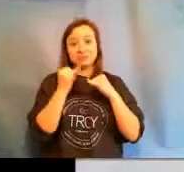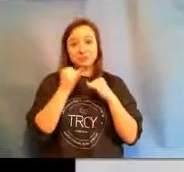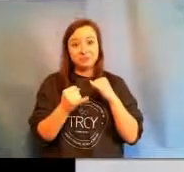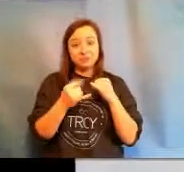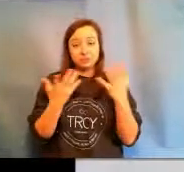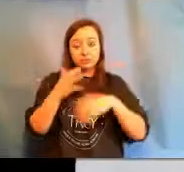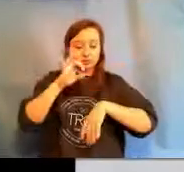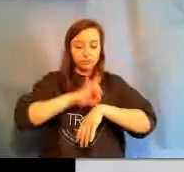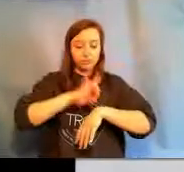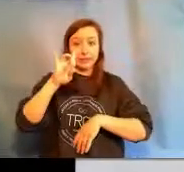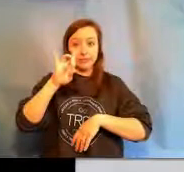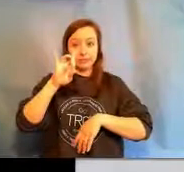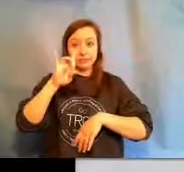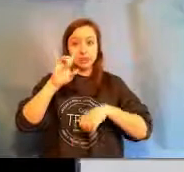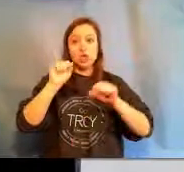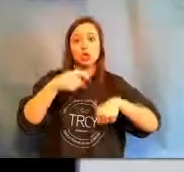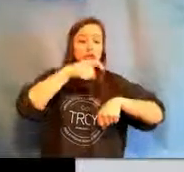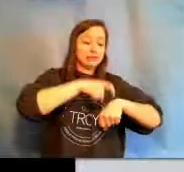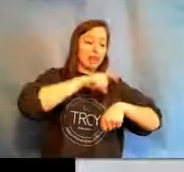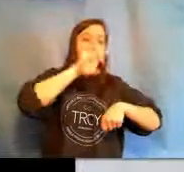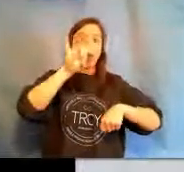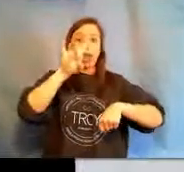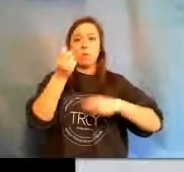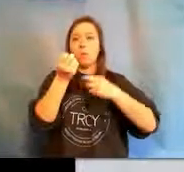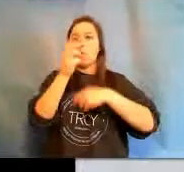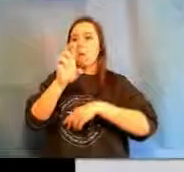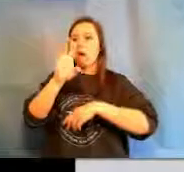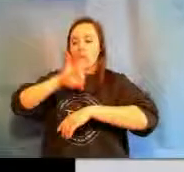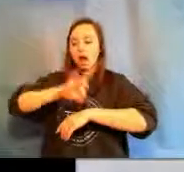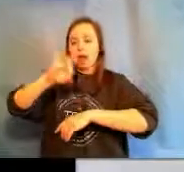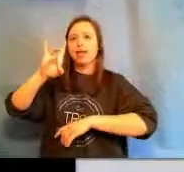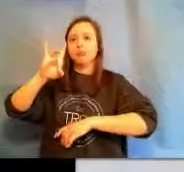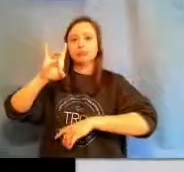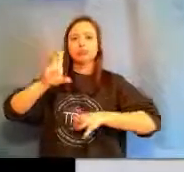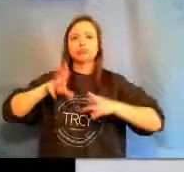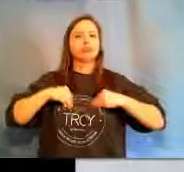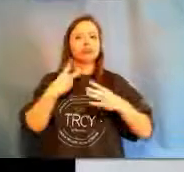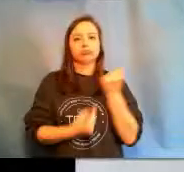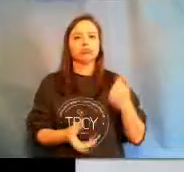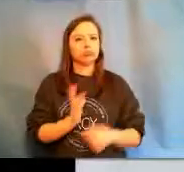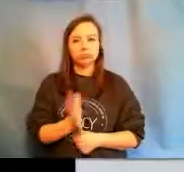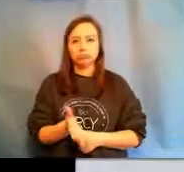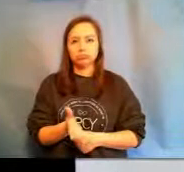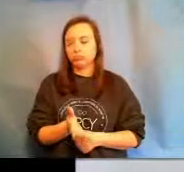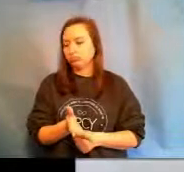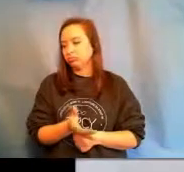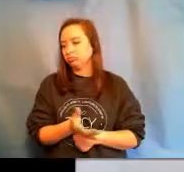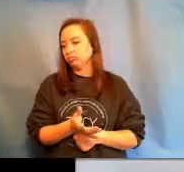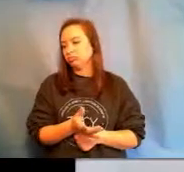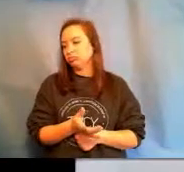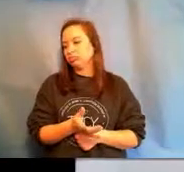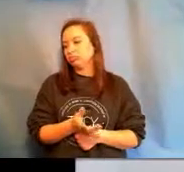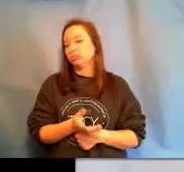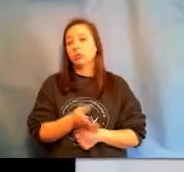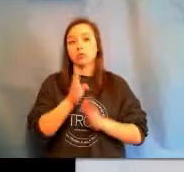is 8 o'clock. I know my minute hand is going to point straight up at